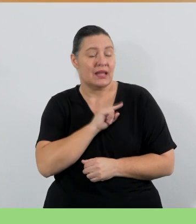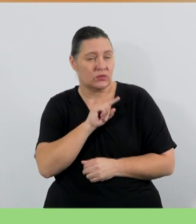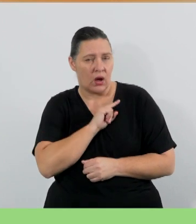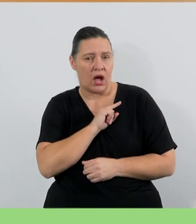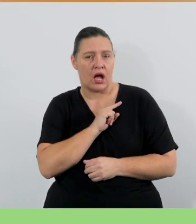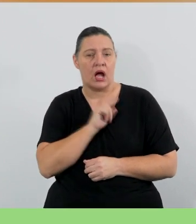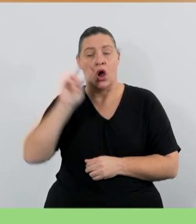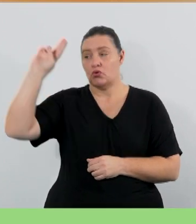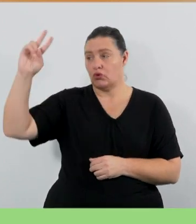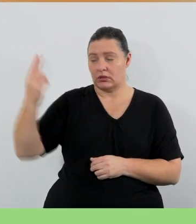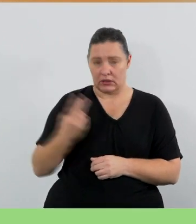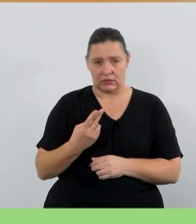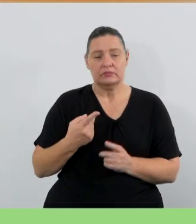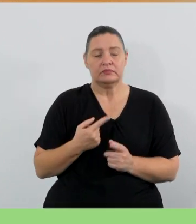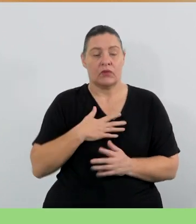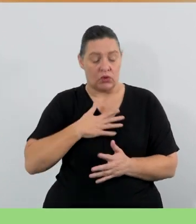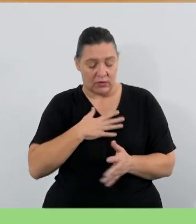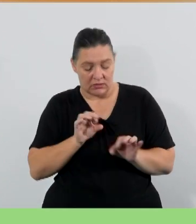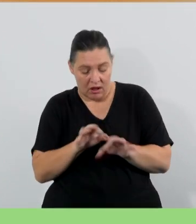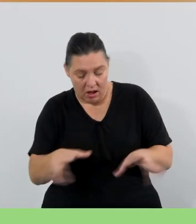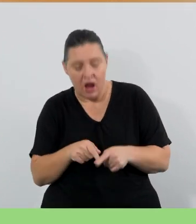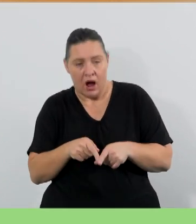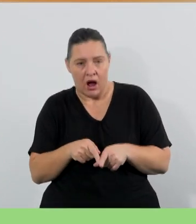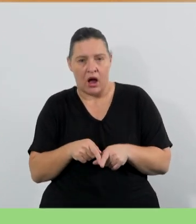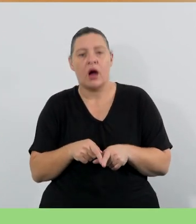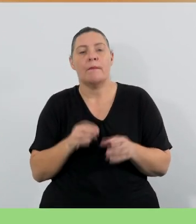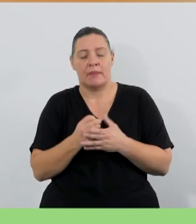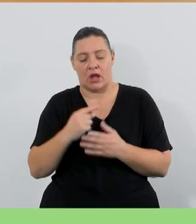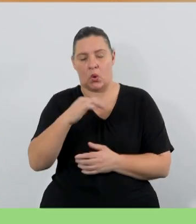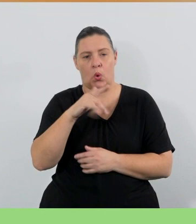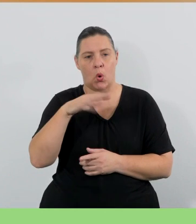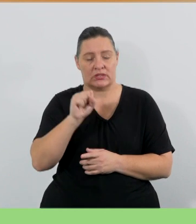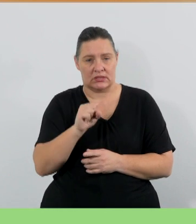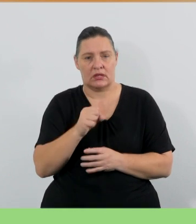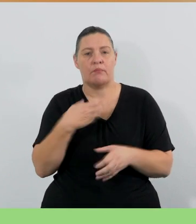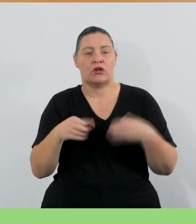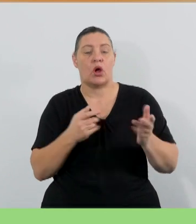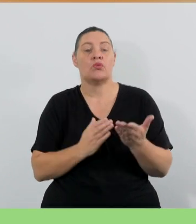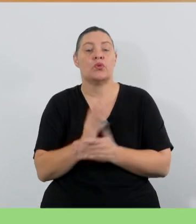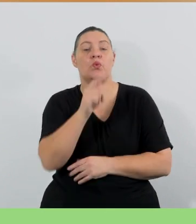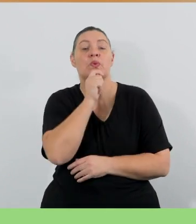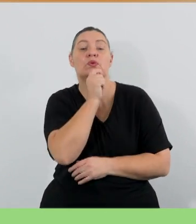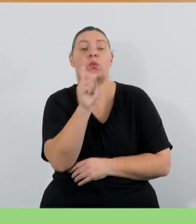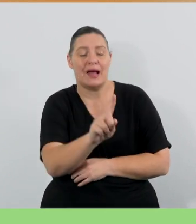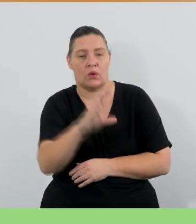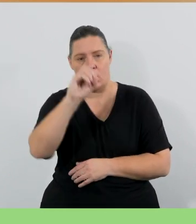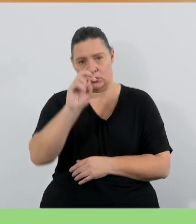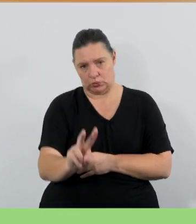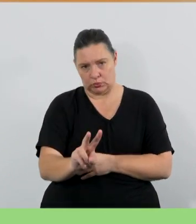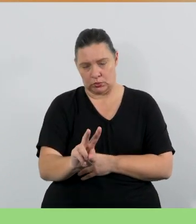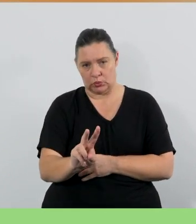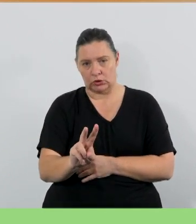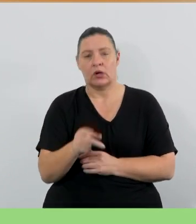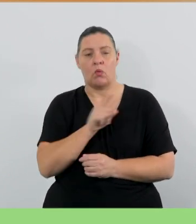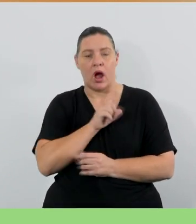Therefore, during respiration, plants and animals will break down the glucose using oxygen that